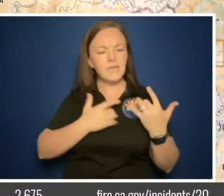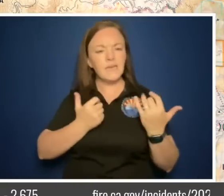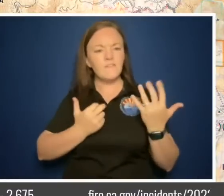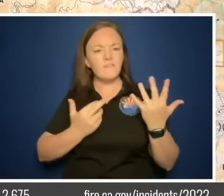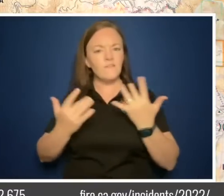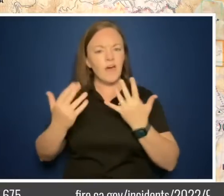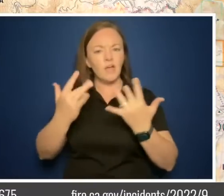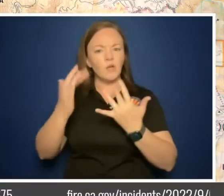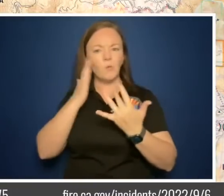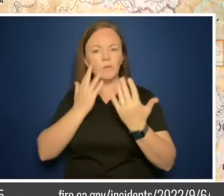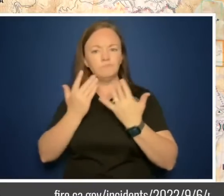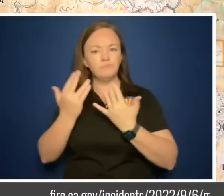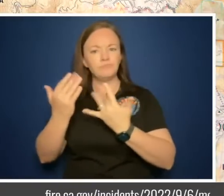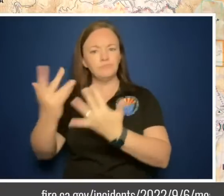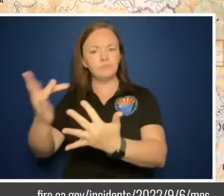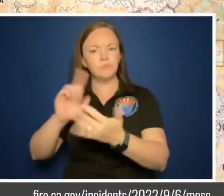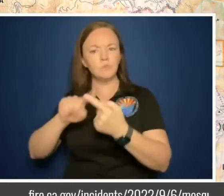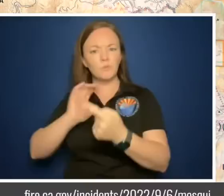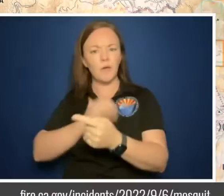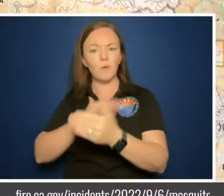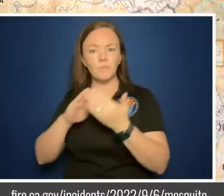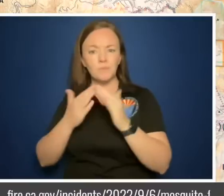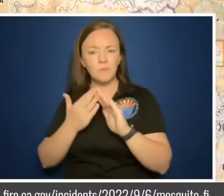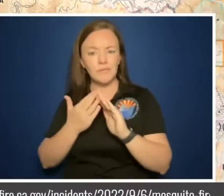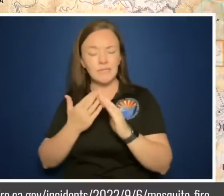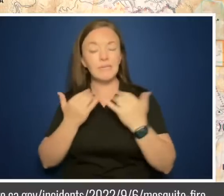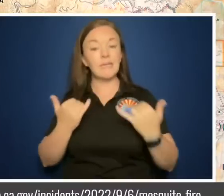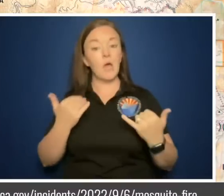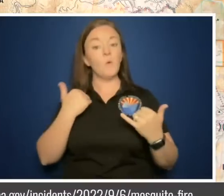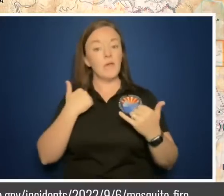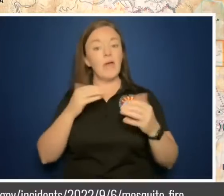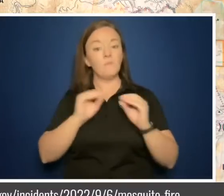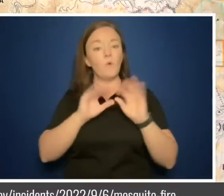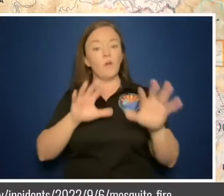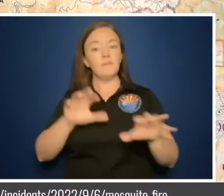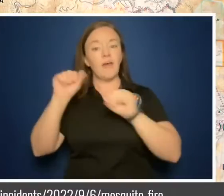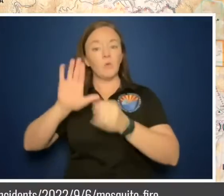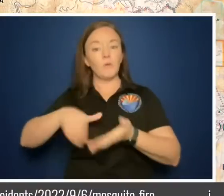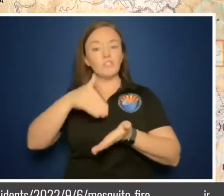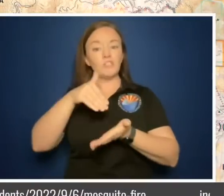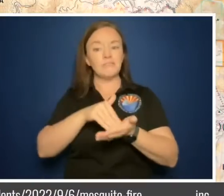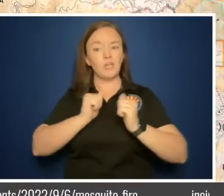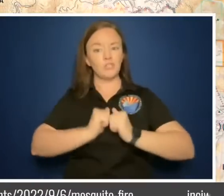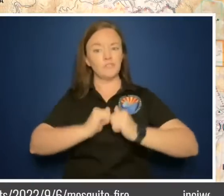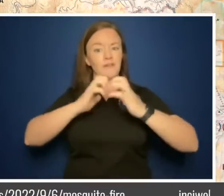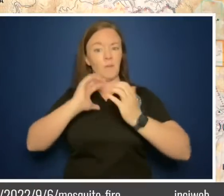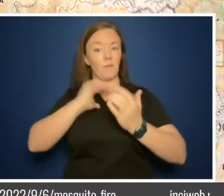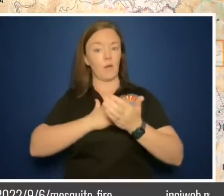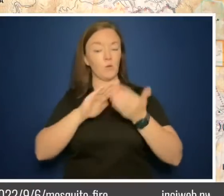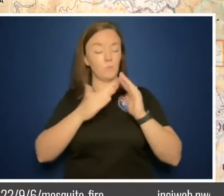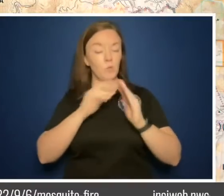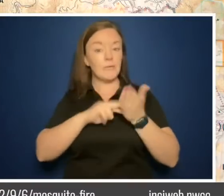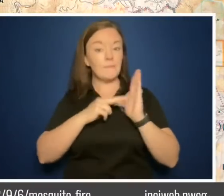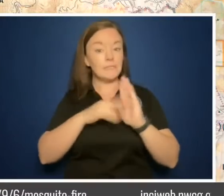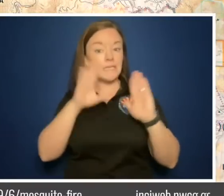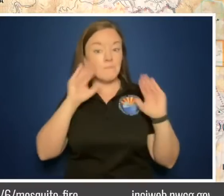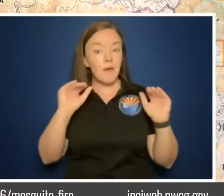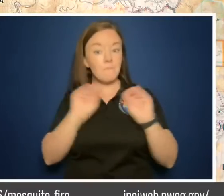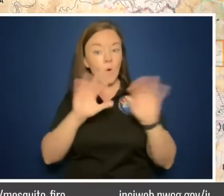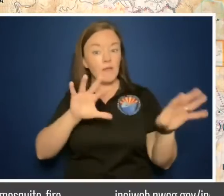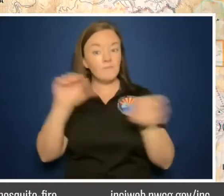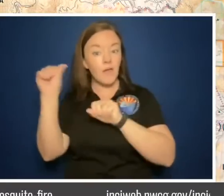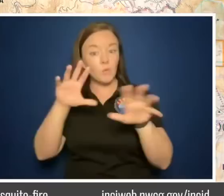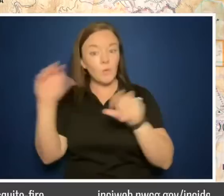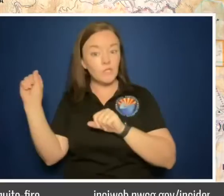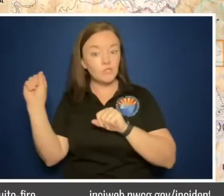our community. We now have more evac centers up in our community, so does this mean you expect more mandatory evacuations to occur, and if so,